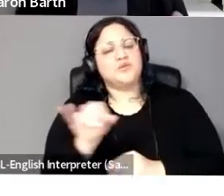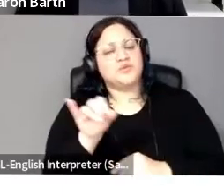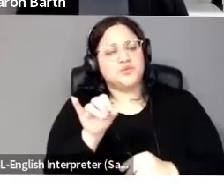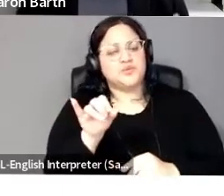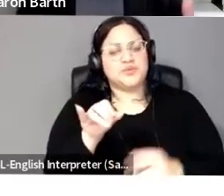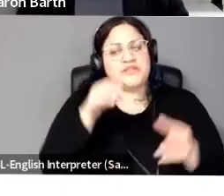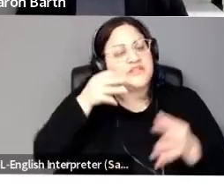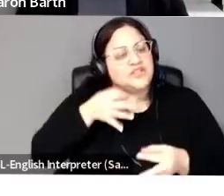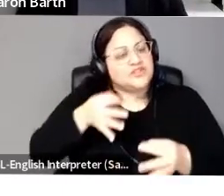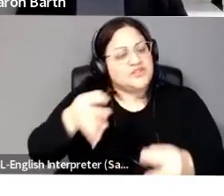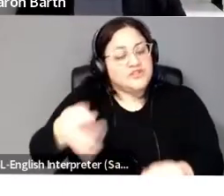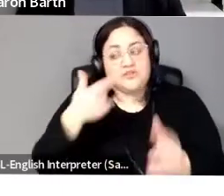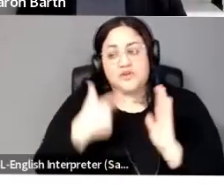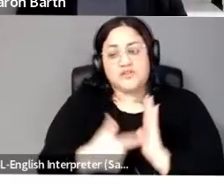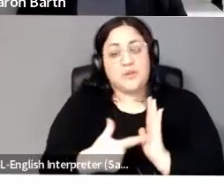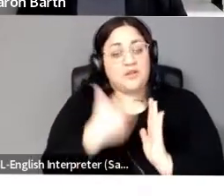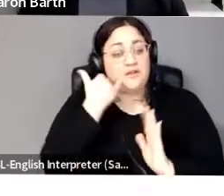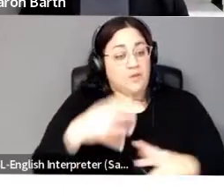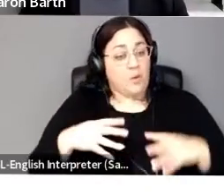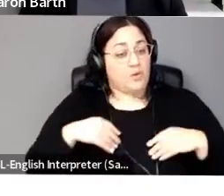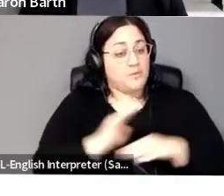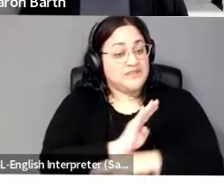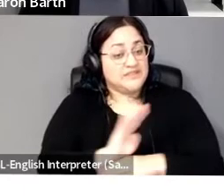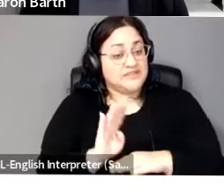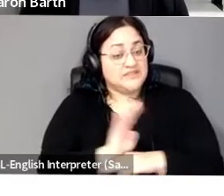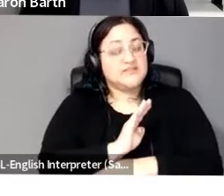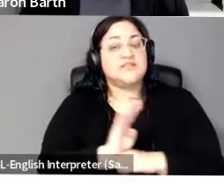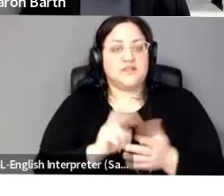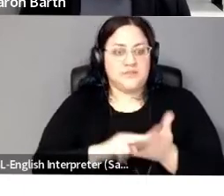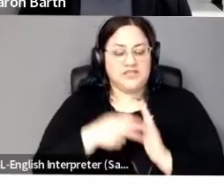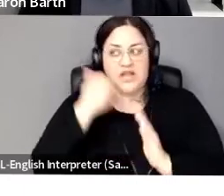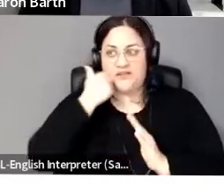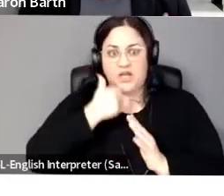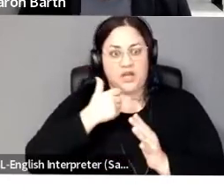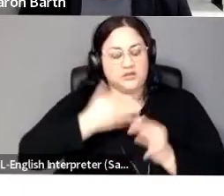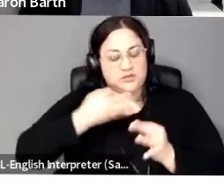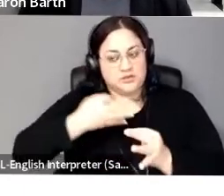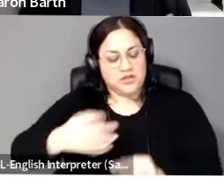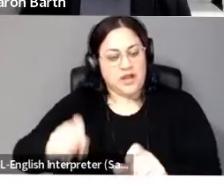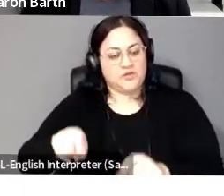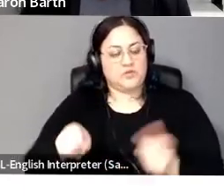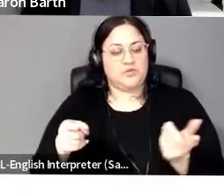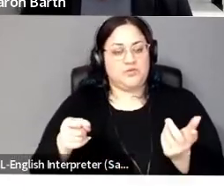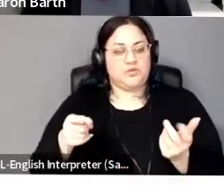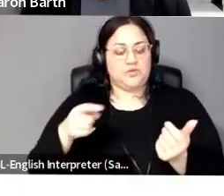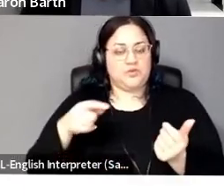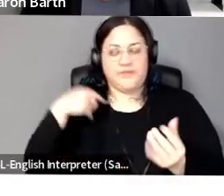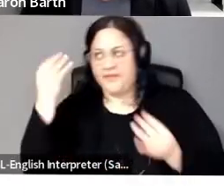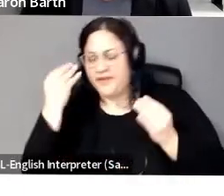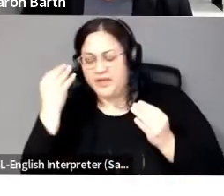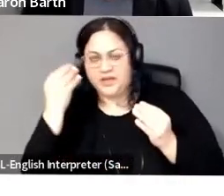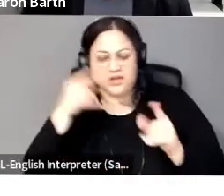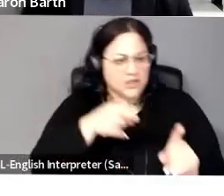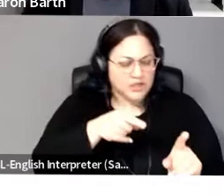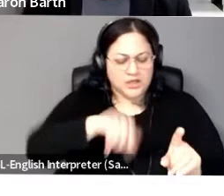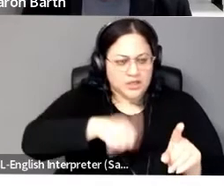that you have to respond to each day, and you have to move through these things, right? So that's the stuff that's coming at us, all the information that's